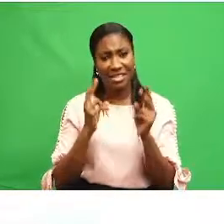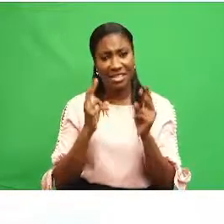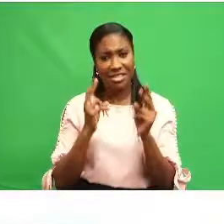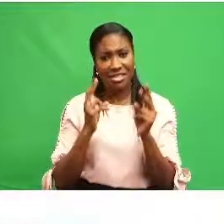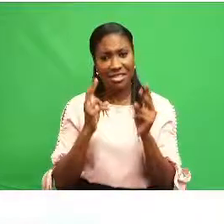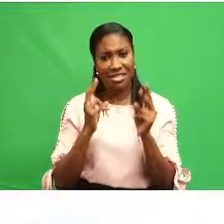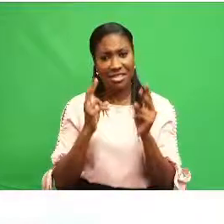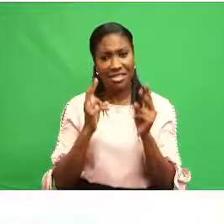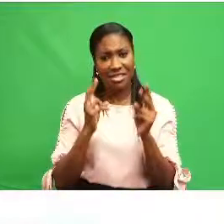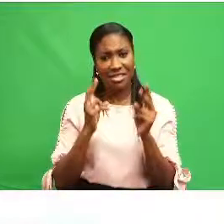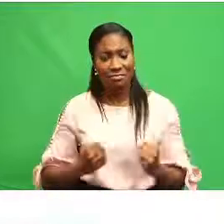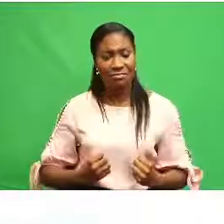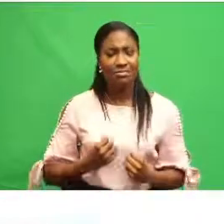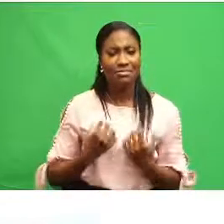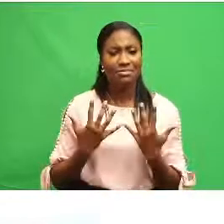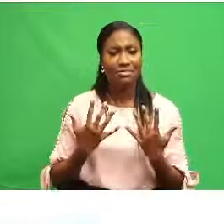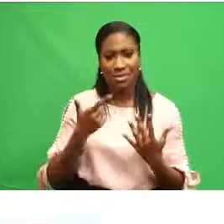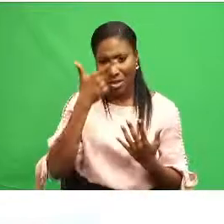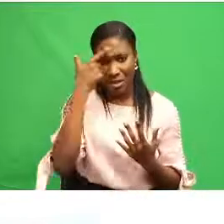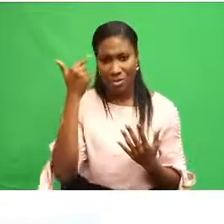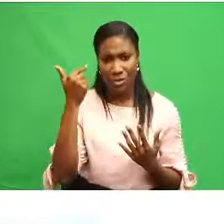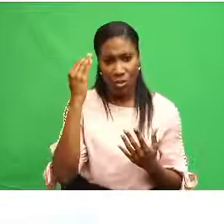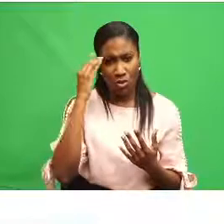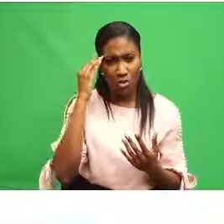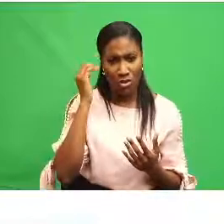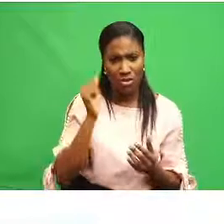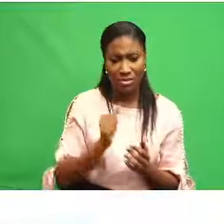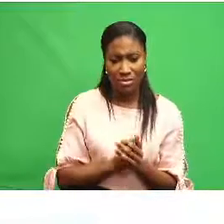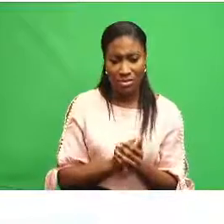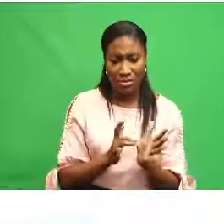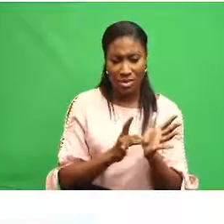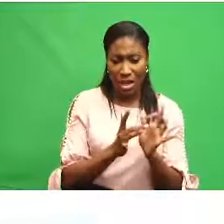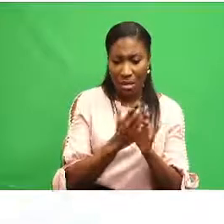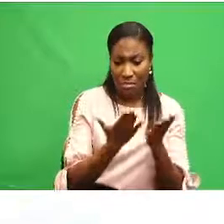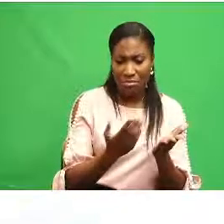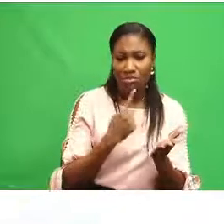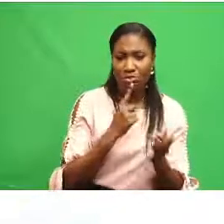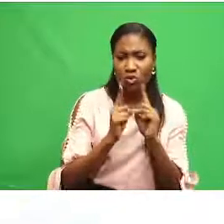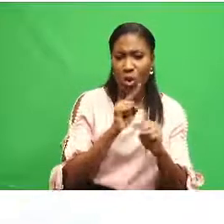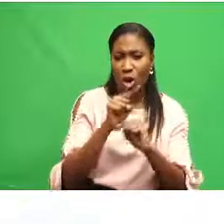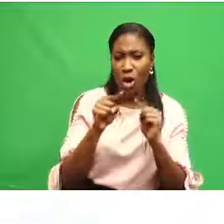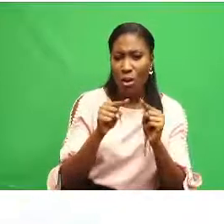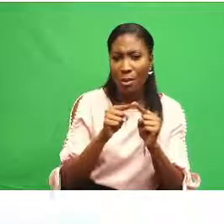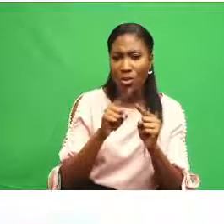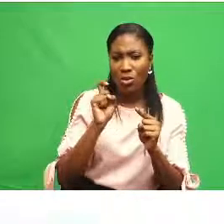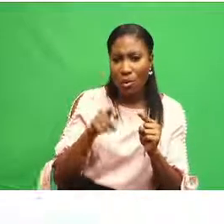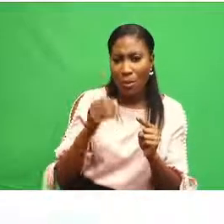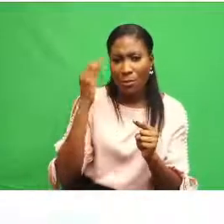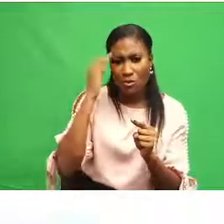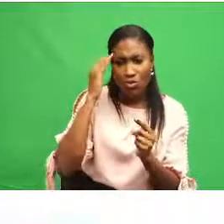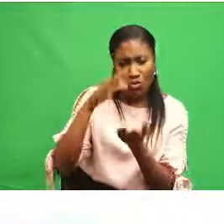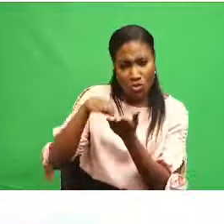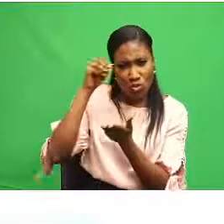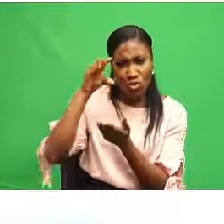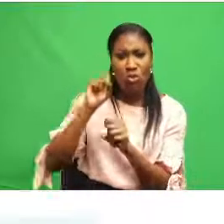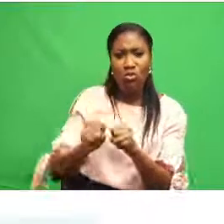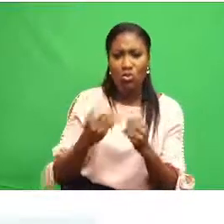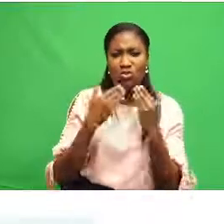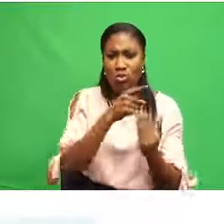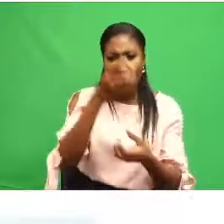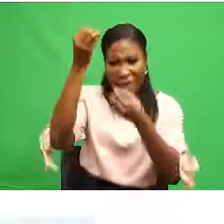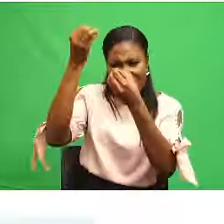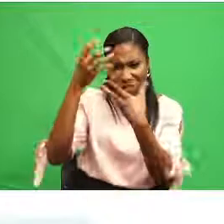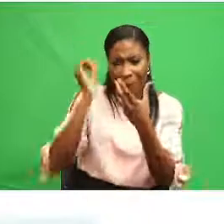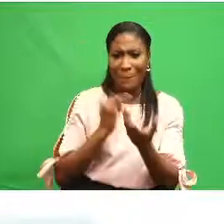it's important. You know, the Bible talks about having knowledge and the importance of it, and so we have been informed